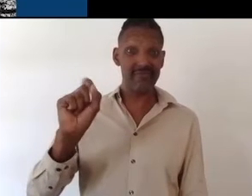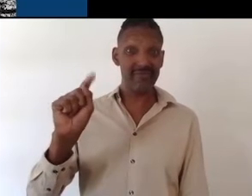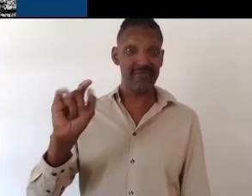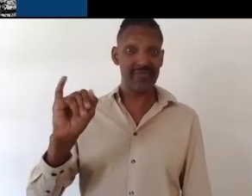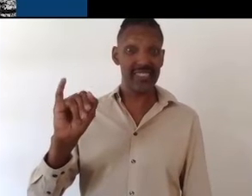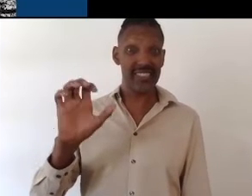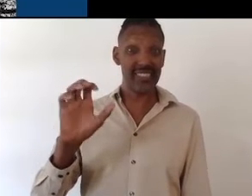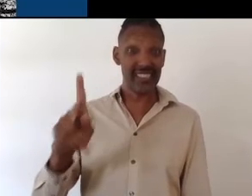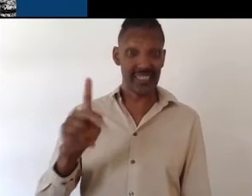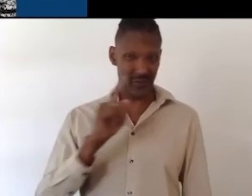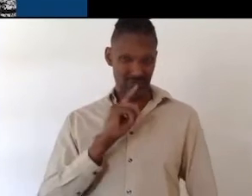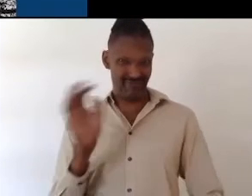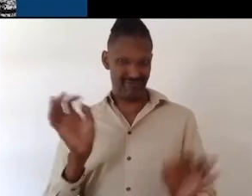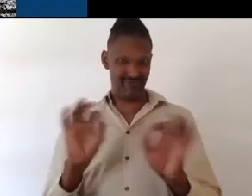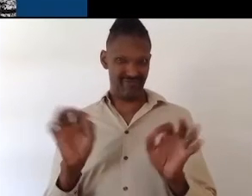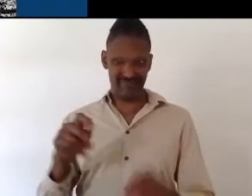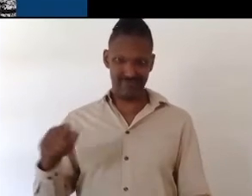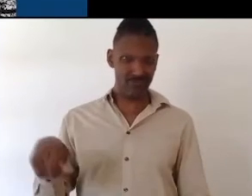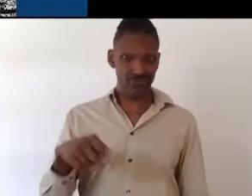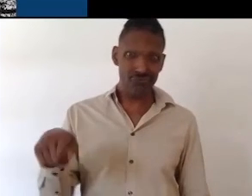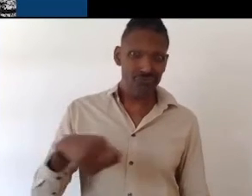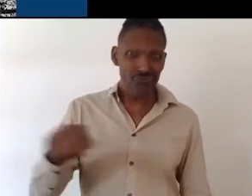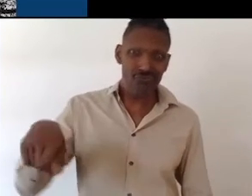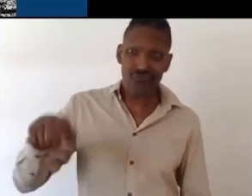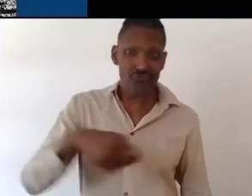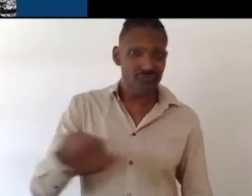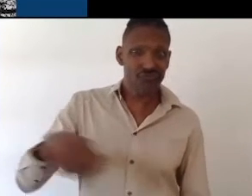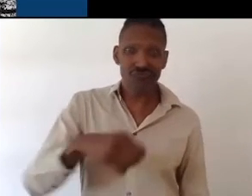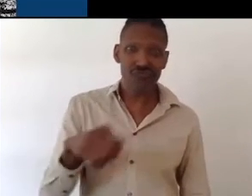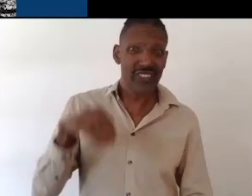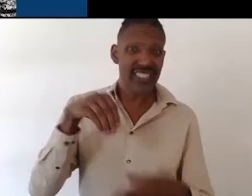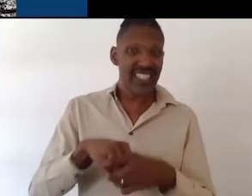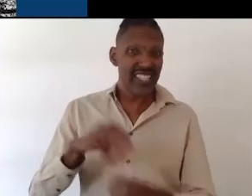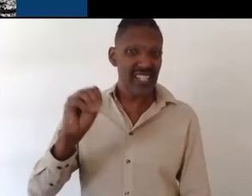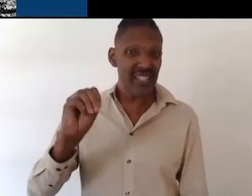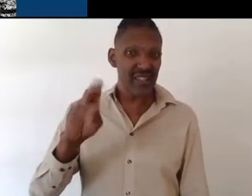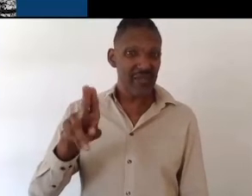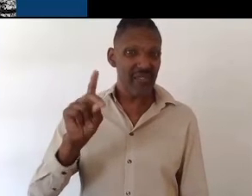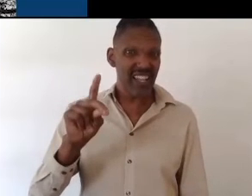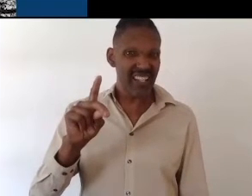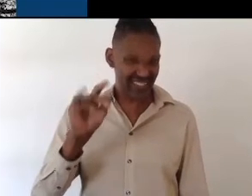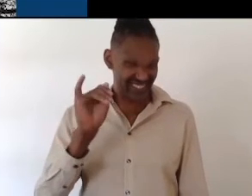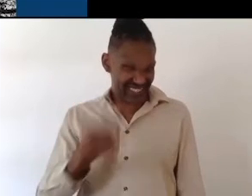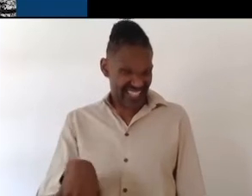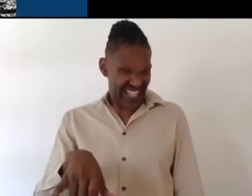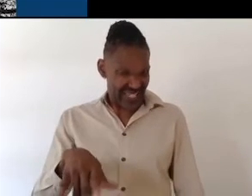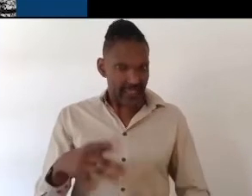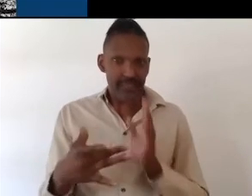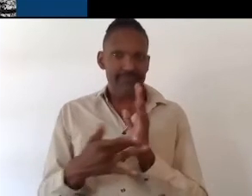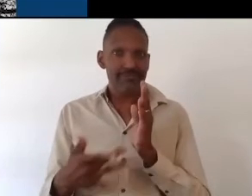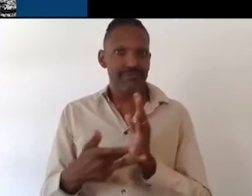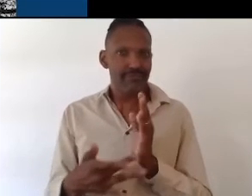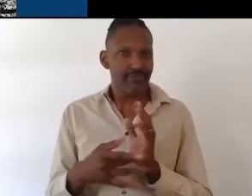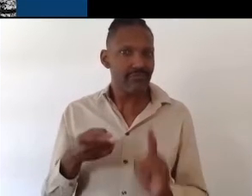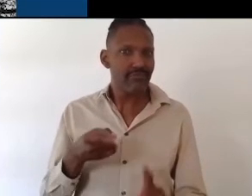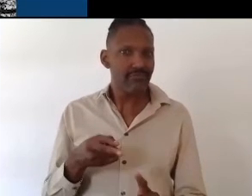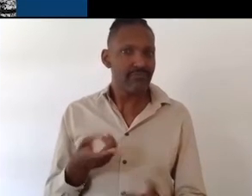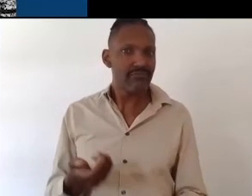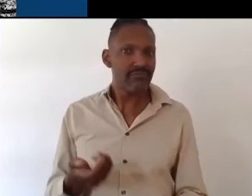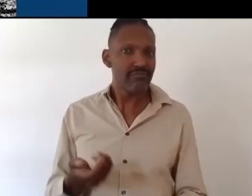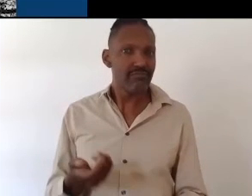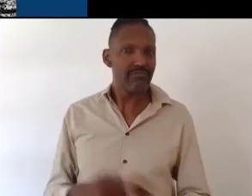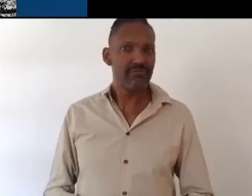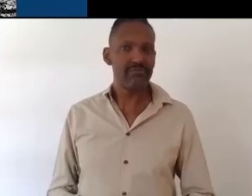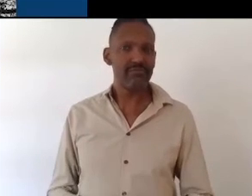mud. We also think about math in terms of not just numbers and counting, but we help